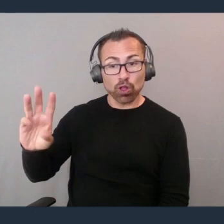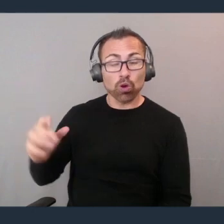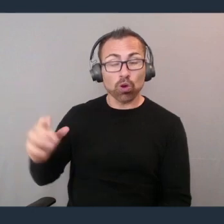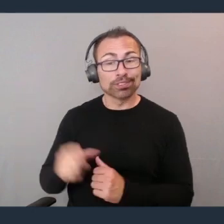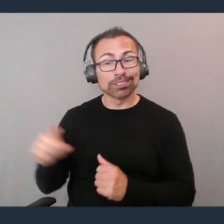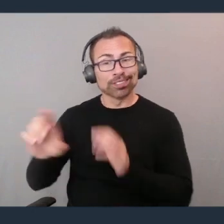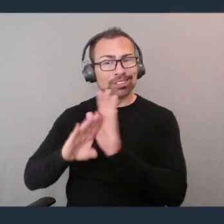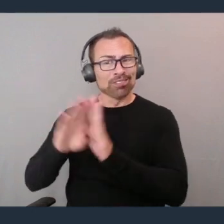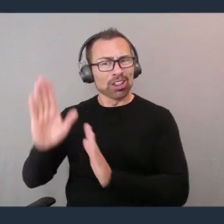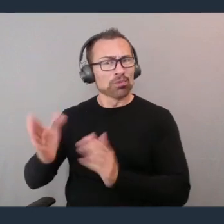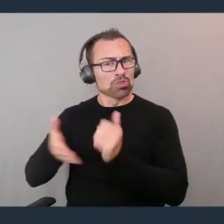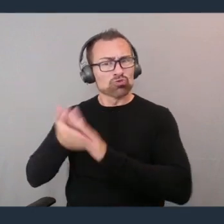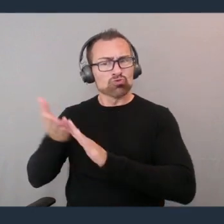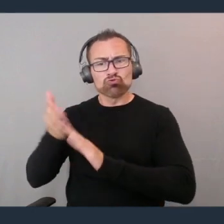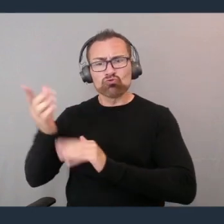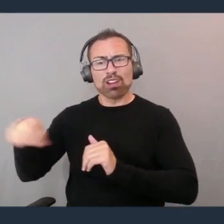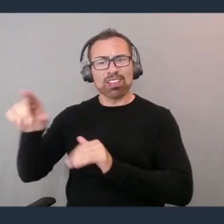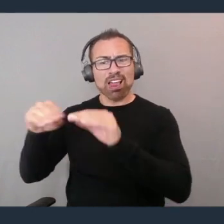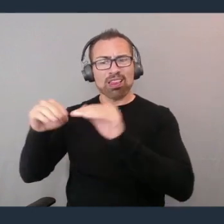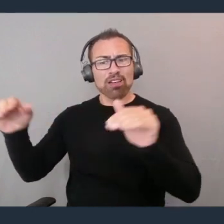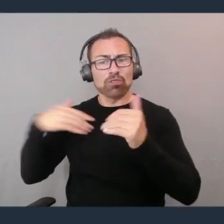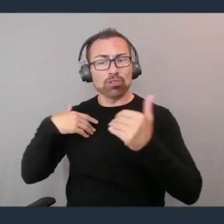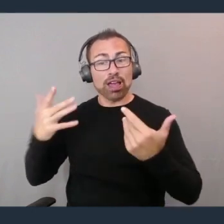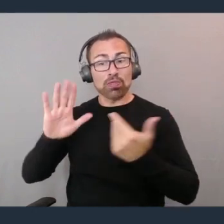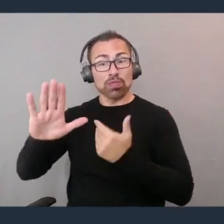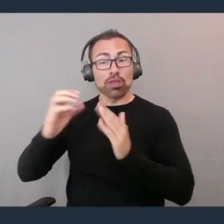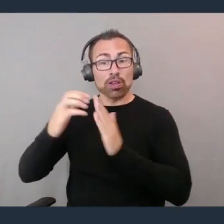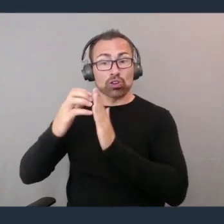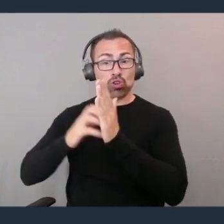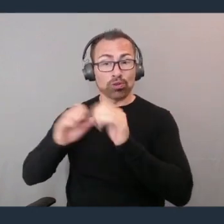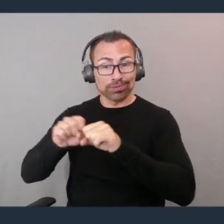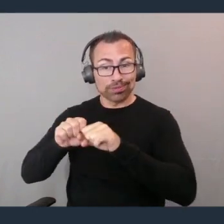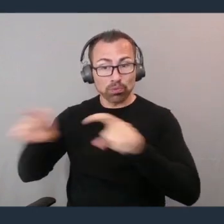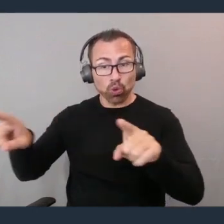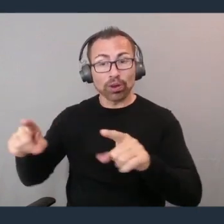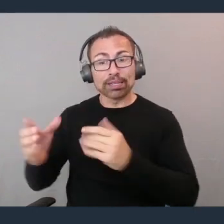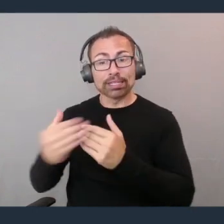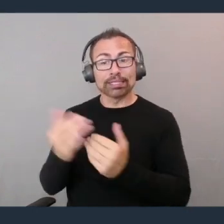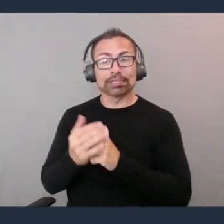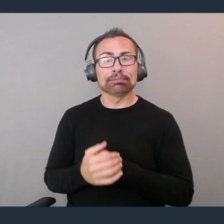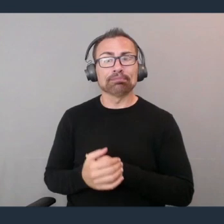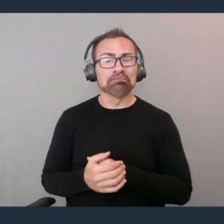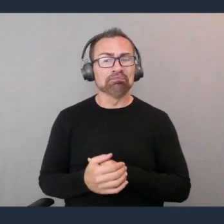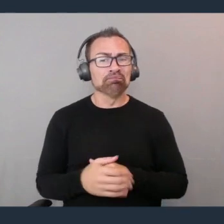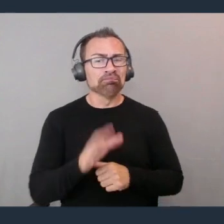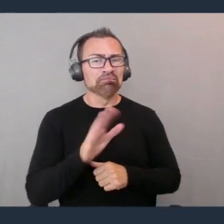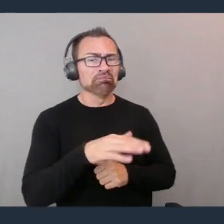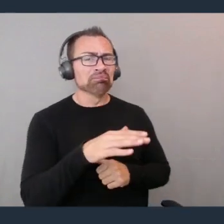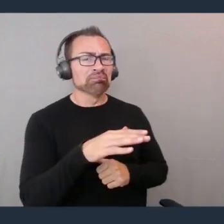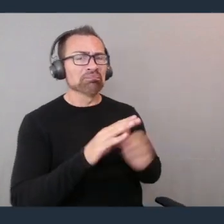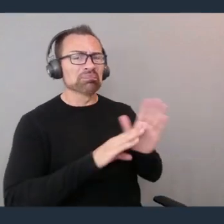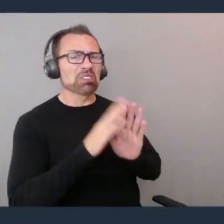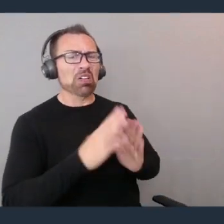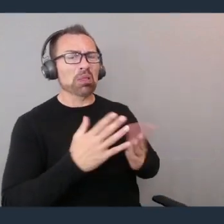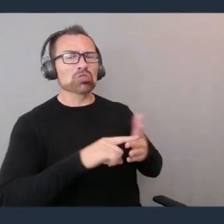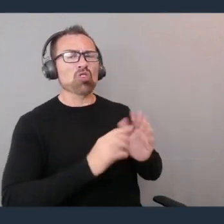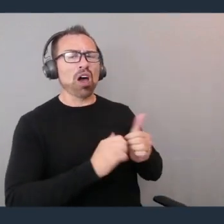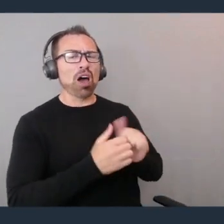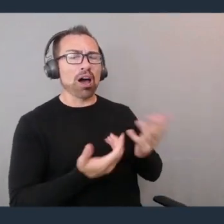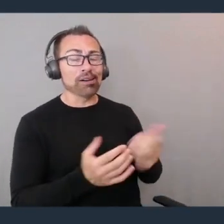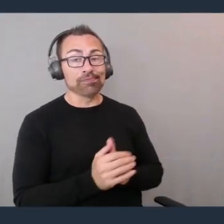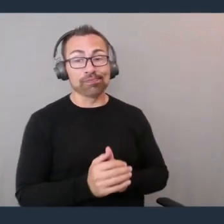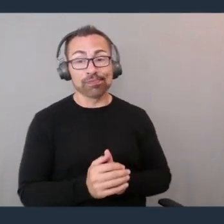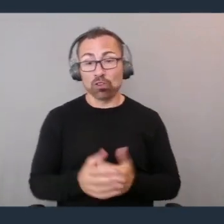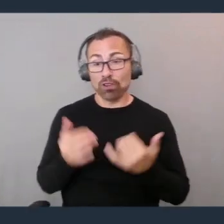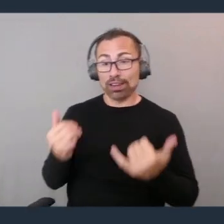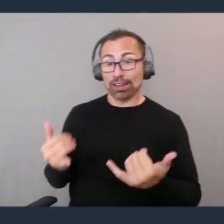code pretty easily. So how would you recommend that our developers get started on this? Yeah, so we're still in preview for Inf2, so I